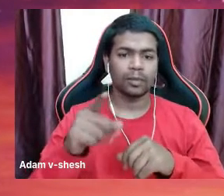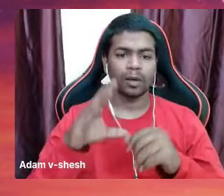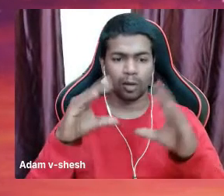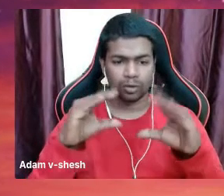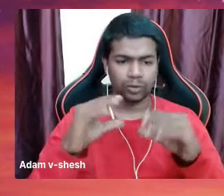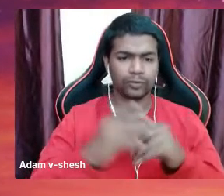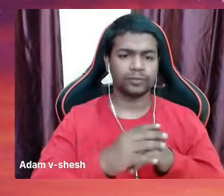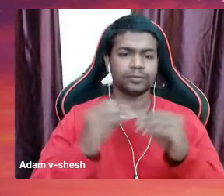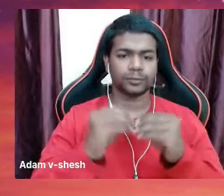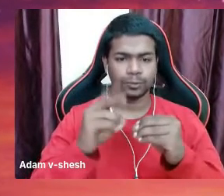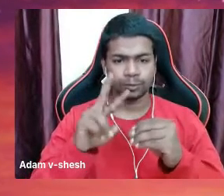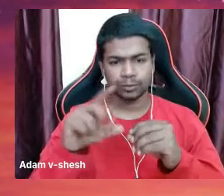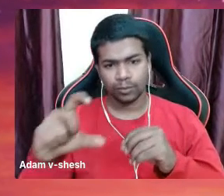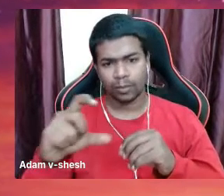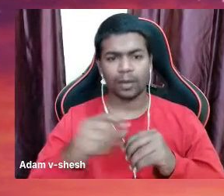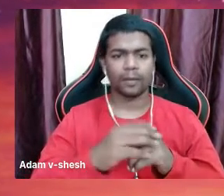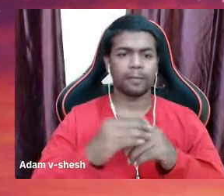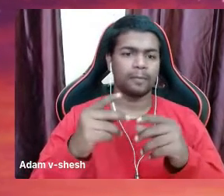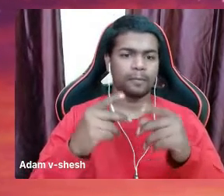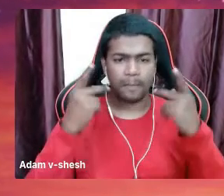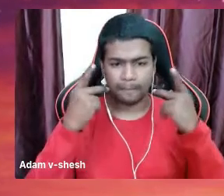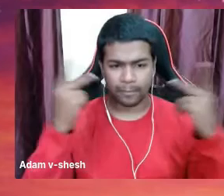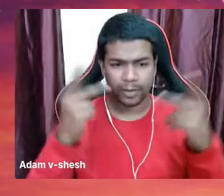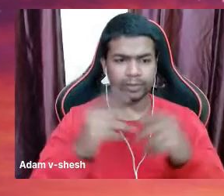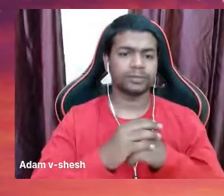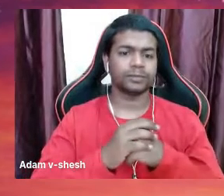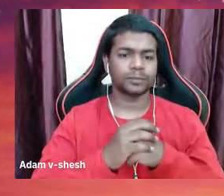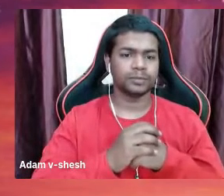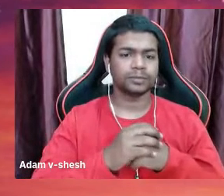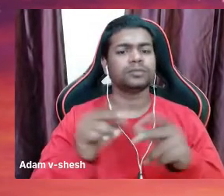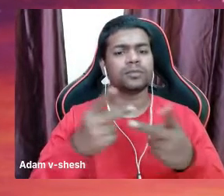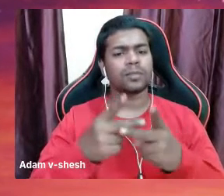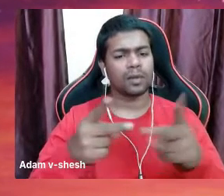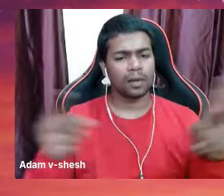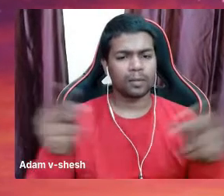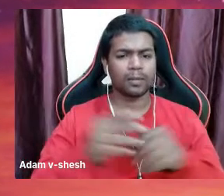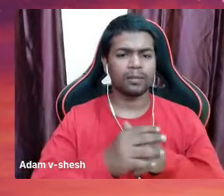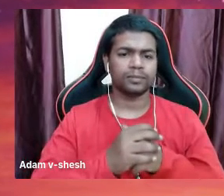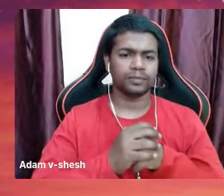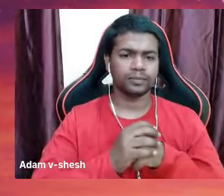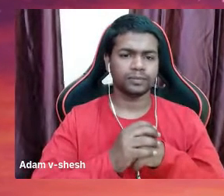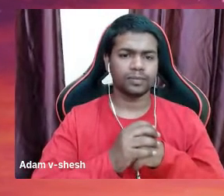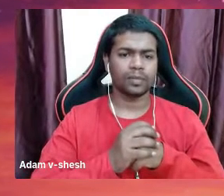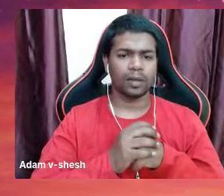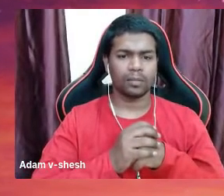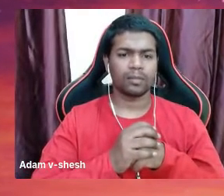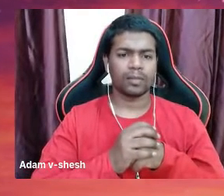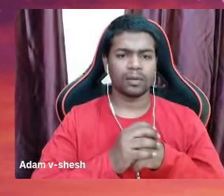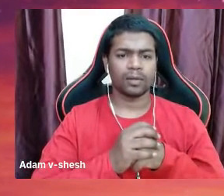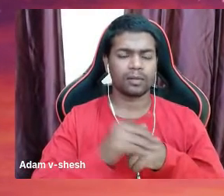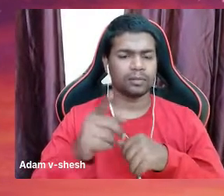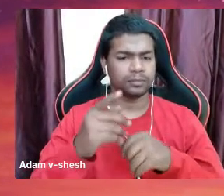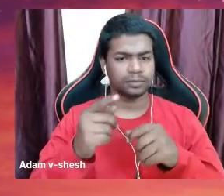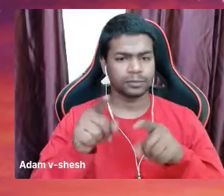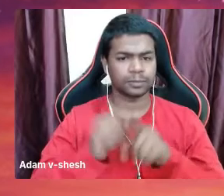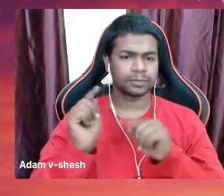in B2C businesses, brands, and various types of interesting innovations that have come up